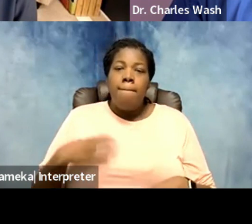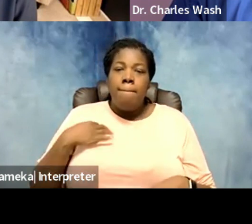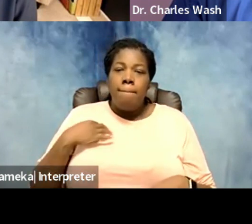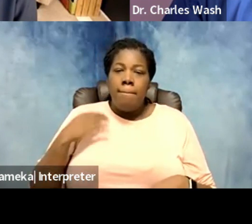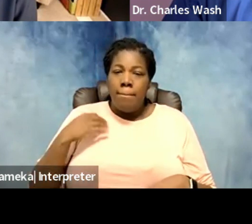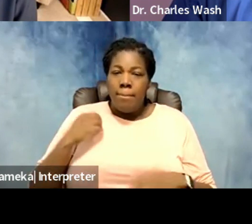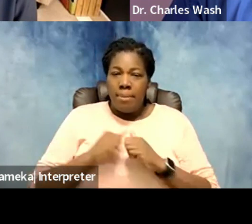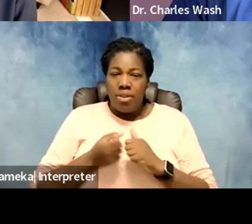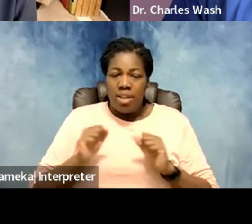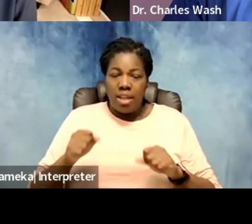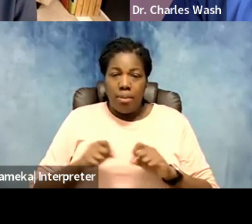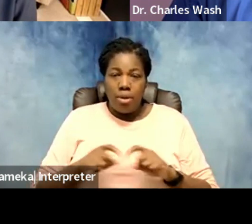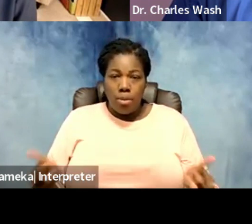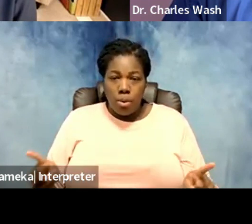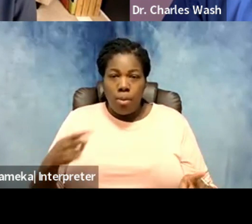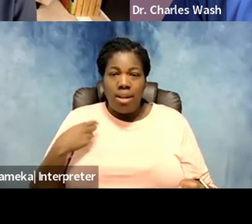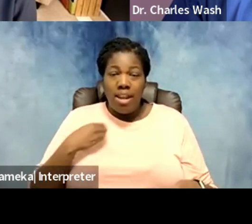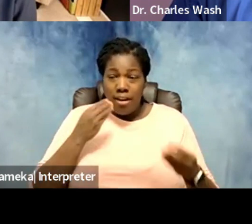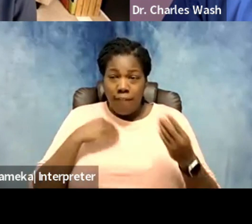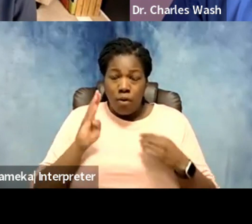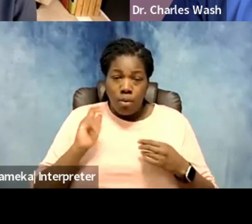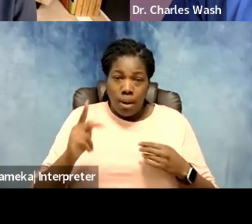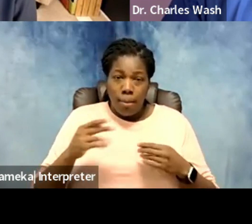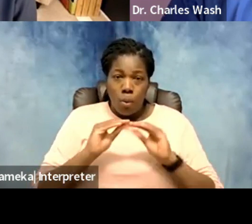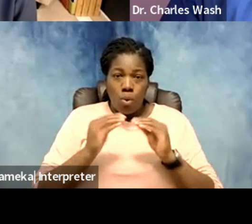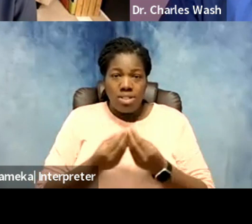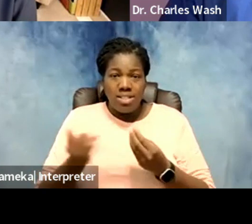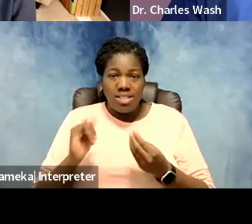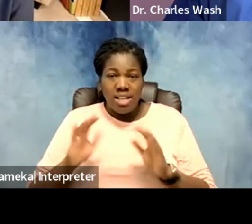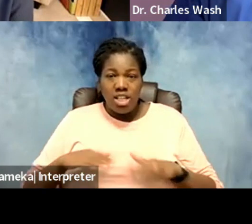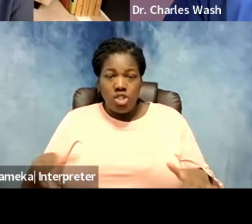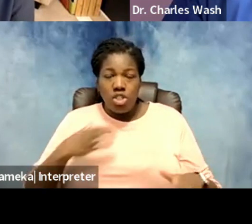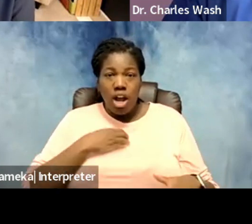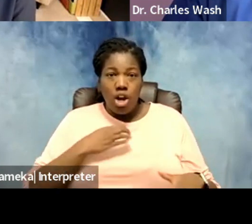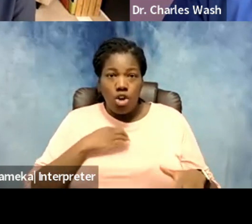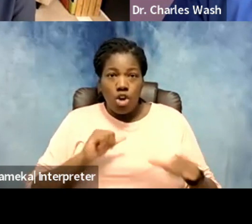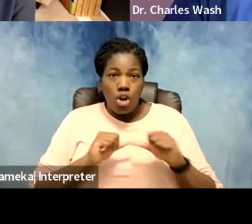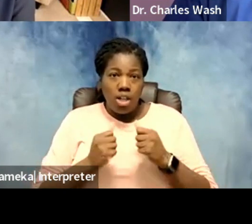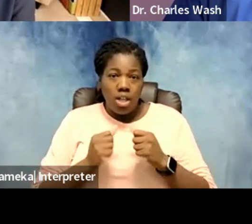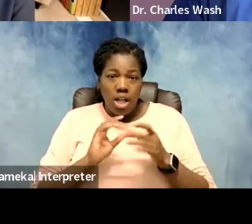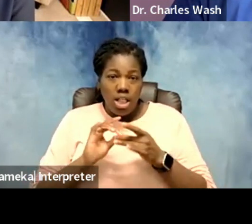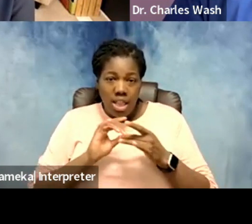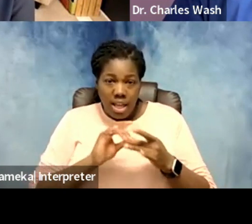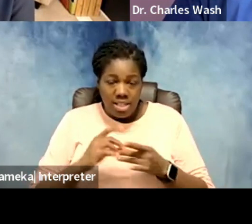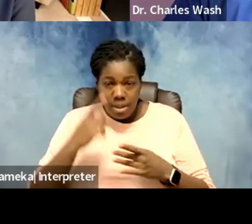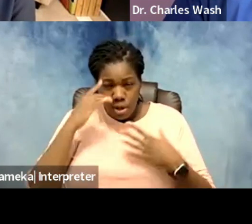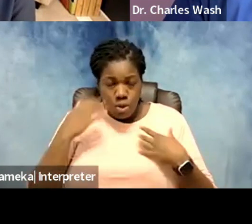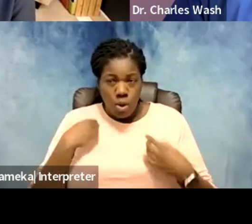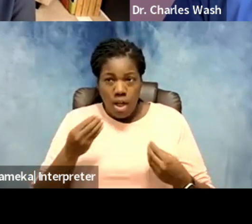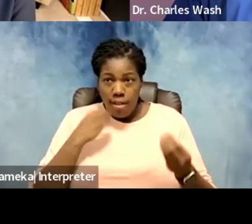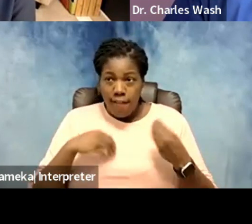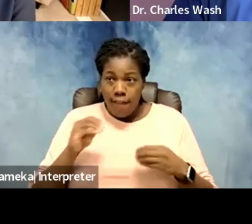be deployed, not just at a food bank with organizations like the Children's Hunger Alliance and the Mid Ohio Food Bank here